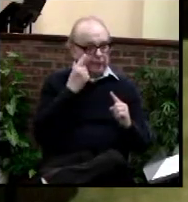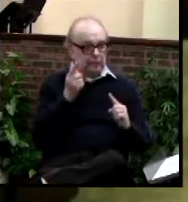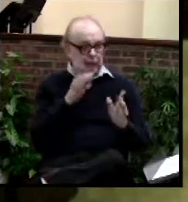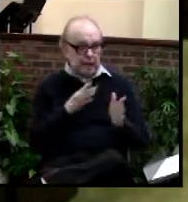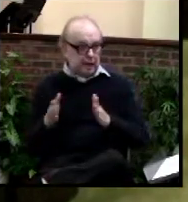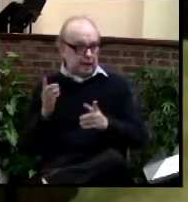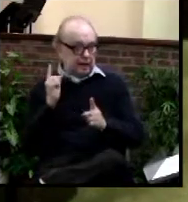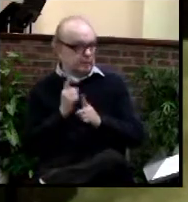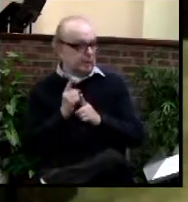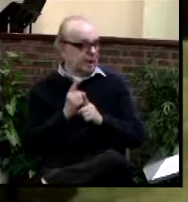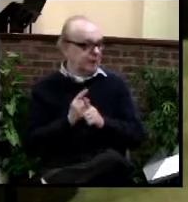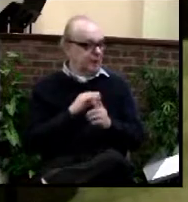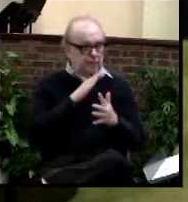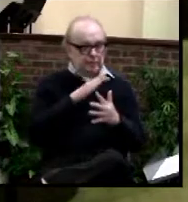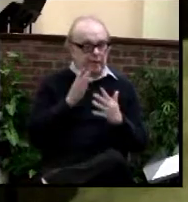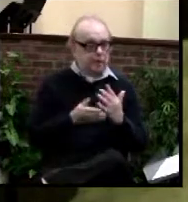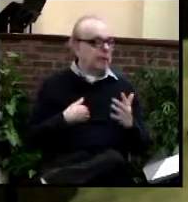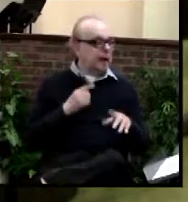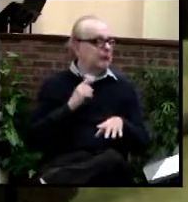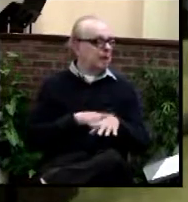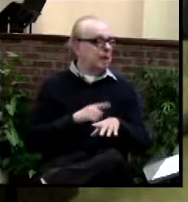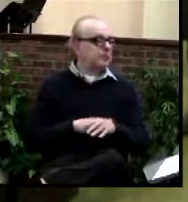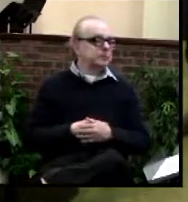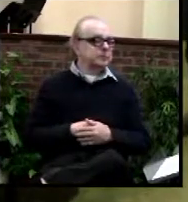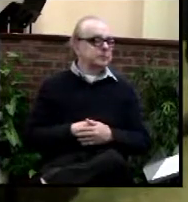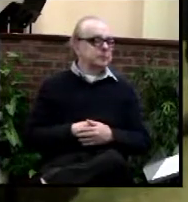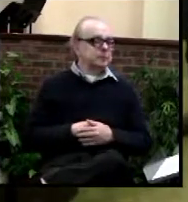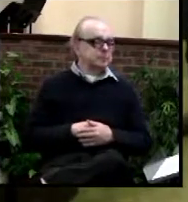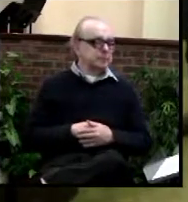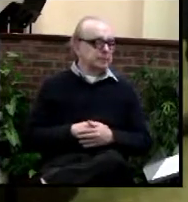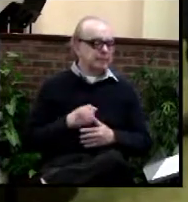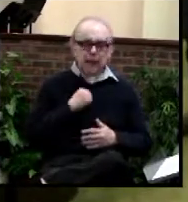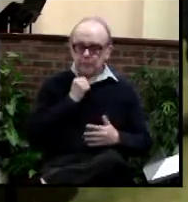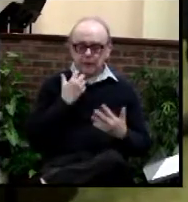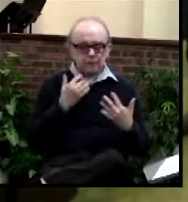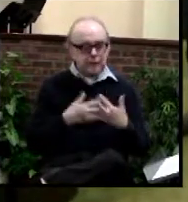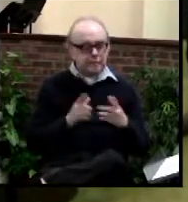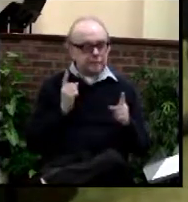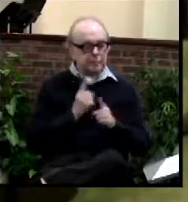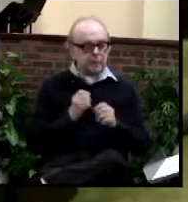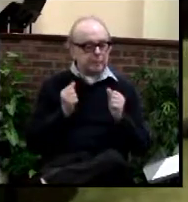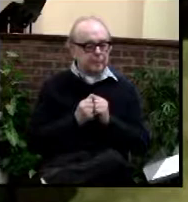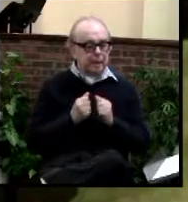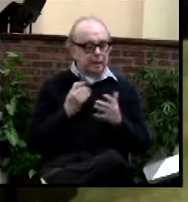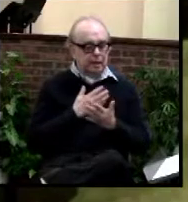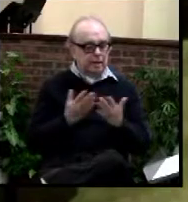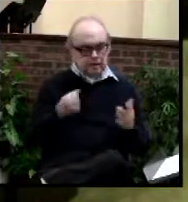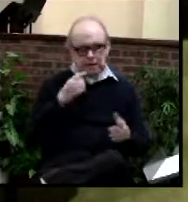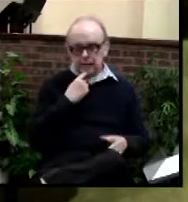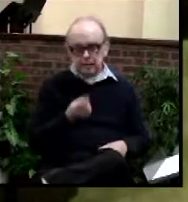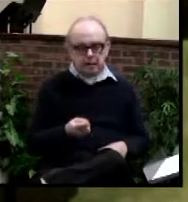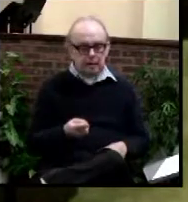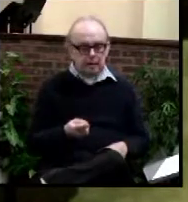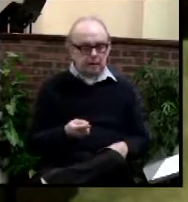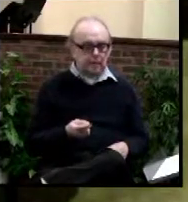And so many times we say, I don't have time because I'm so mismatched in life. And what God is saying is this, do not